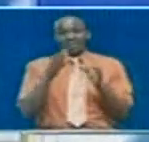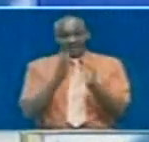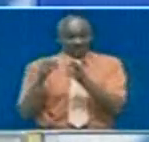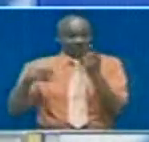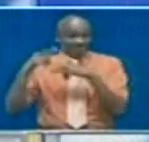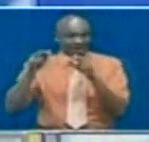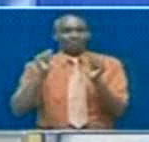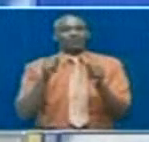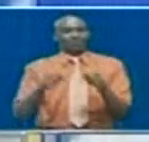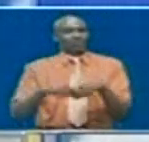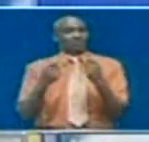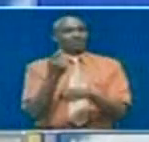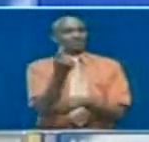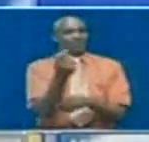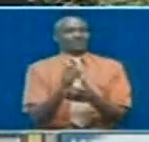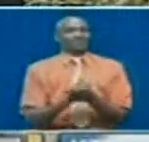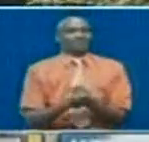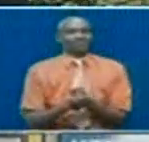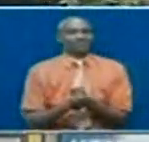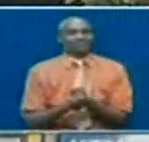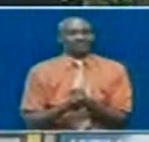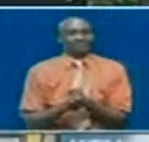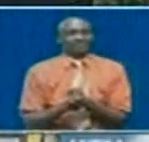a referendum.